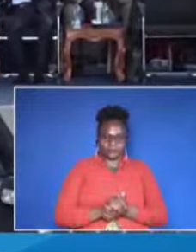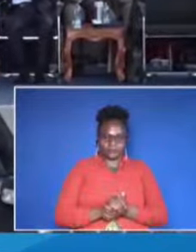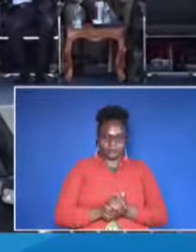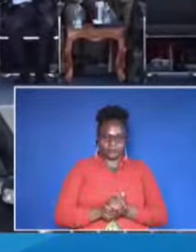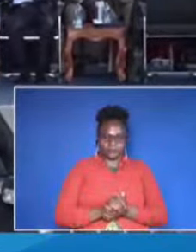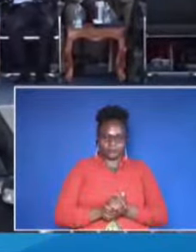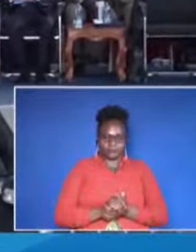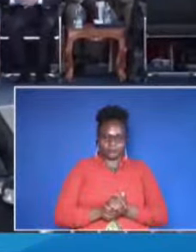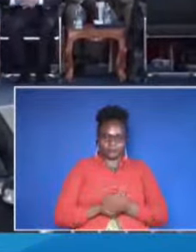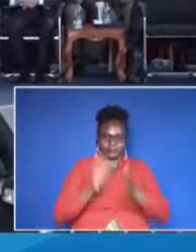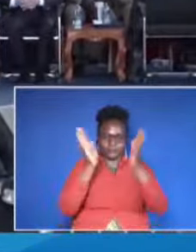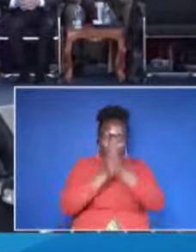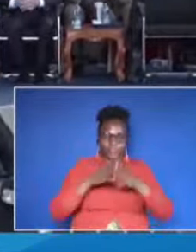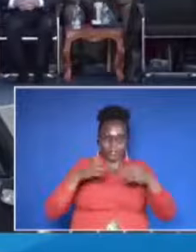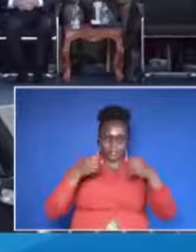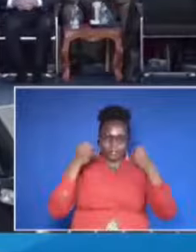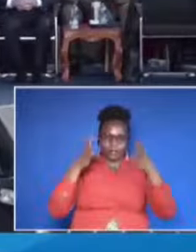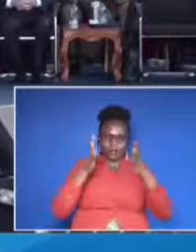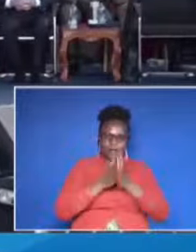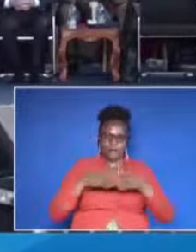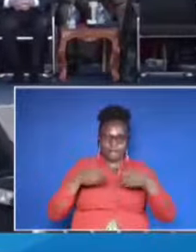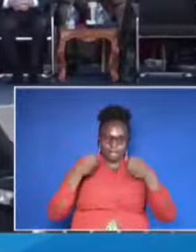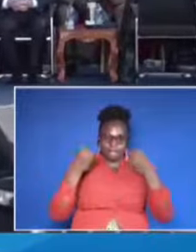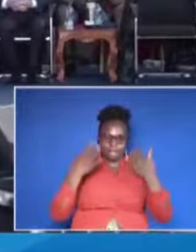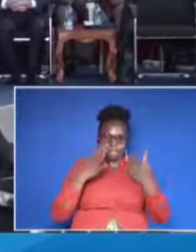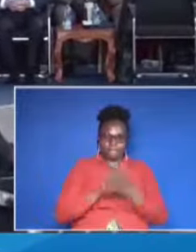benjah hallelujah hallelujah